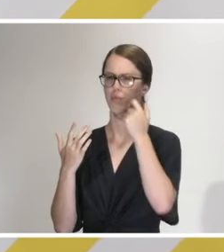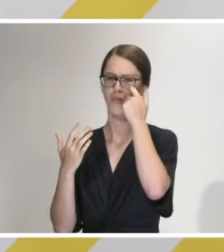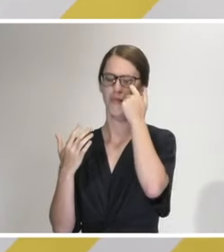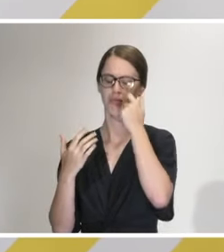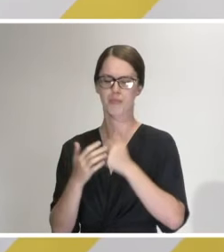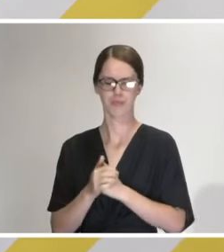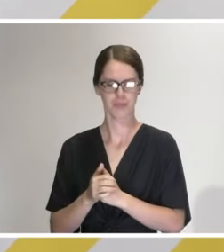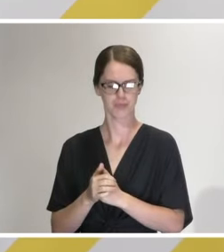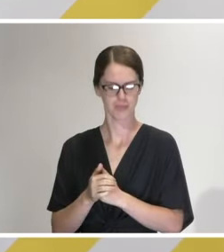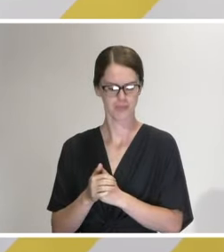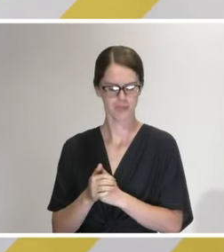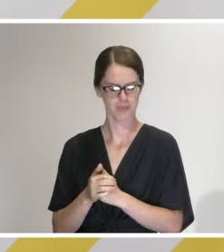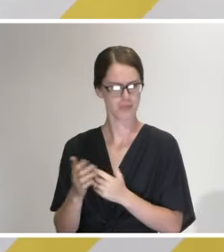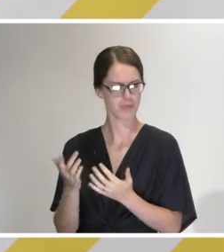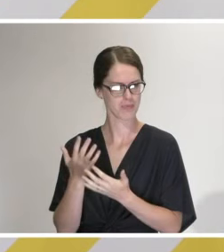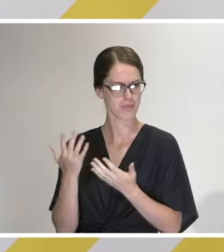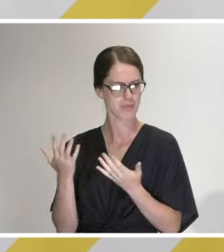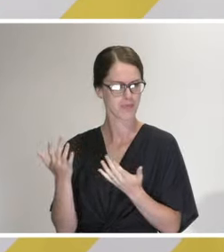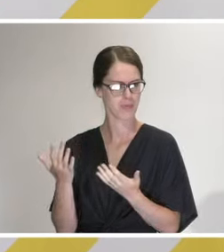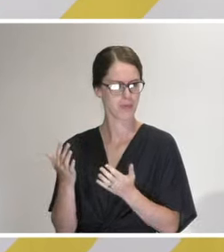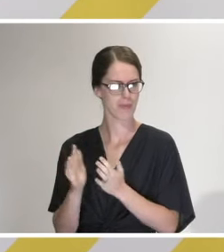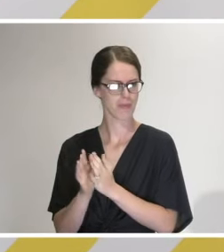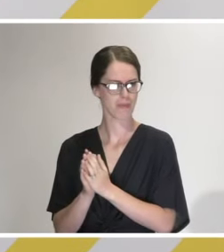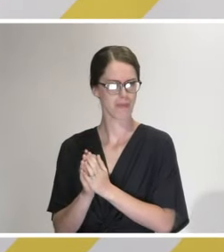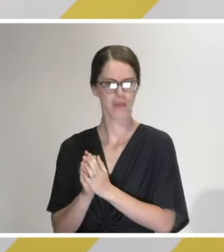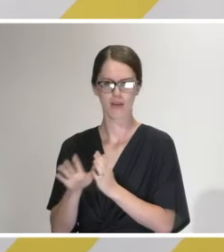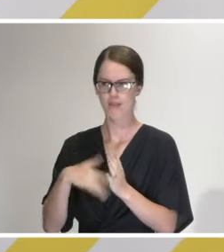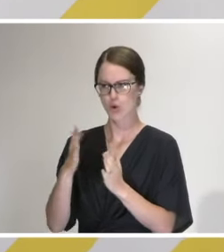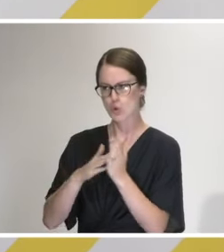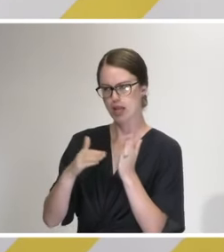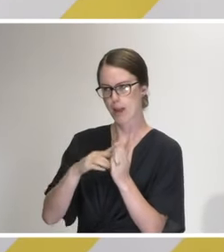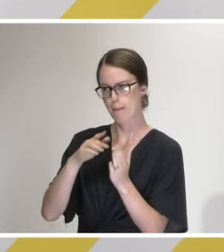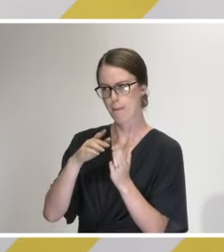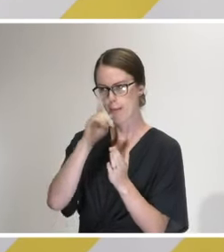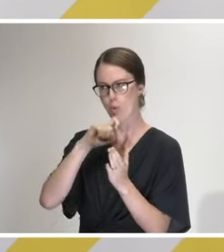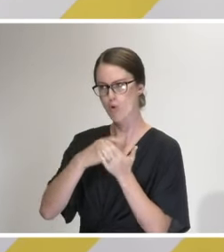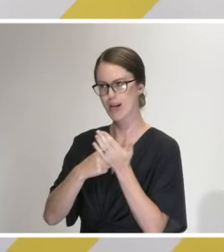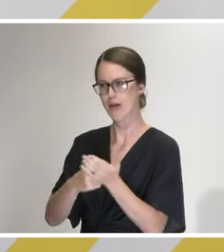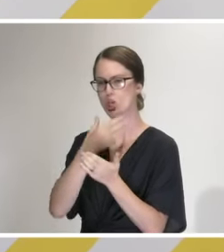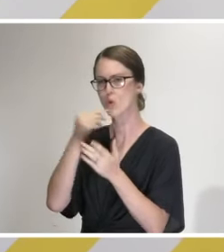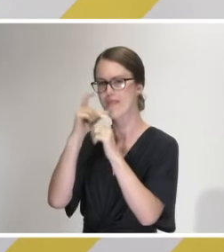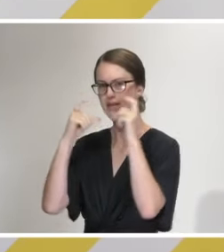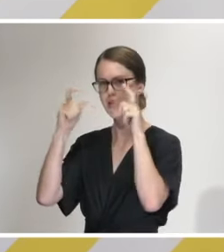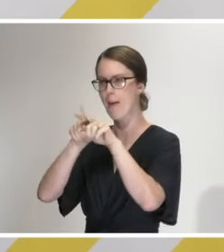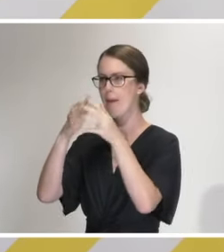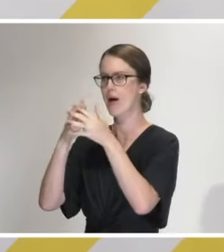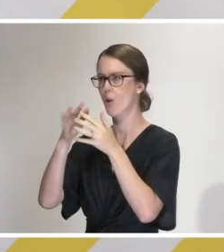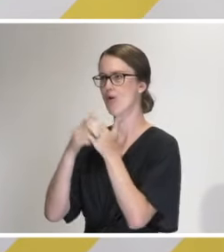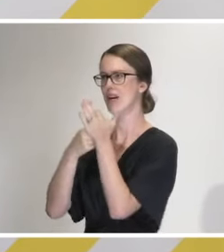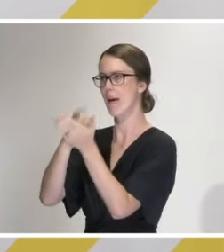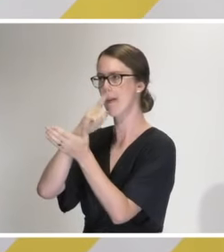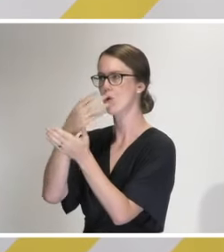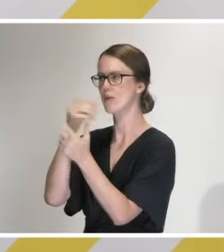be recommended at some point to wear cloth face masks, as is now being done in America? Caroline, want